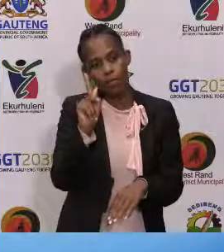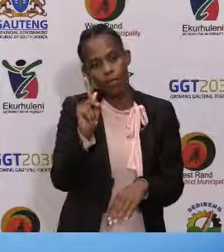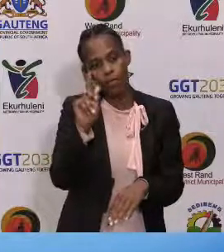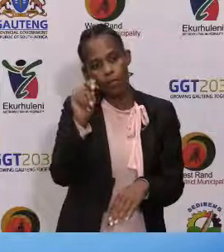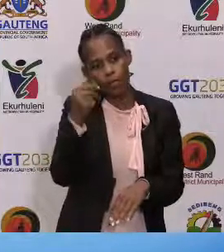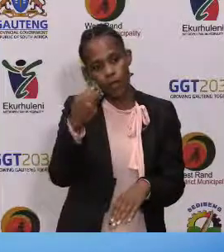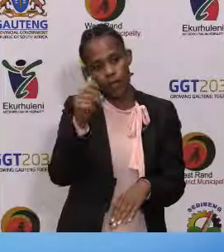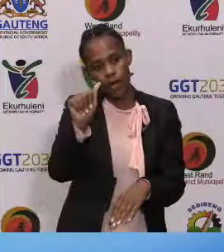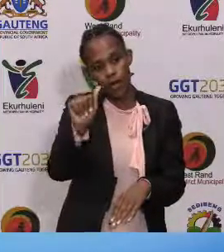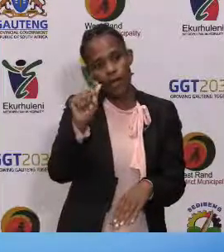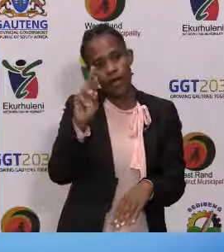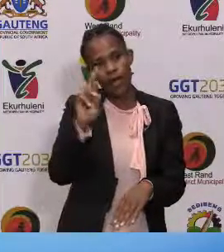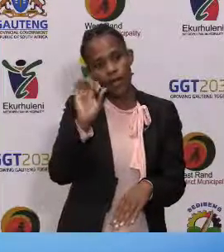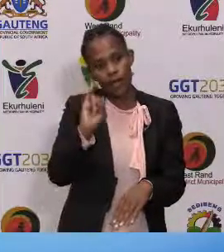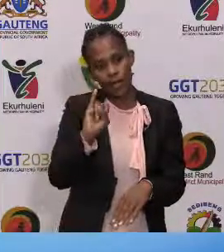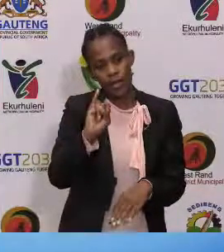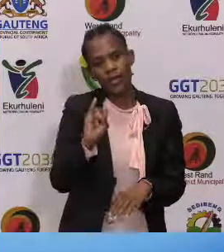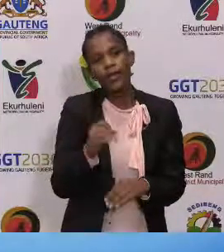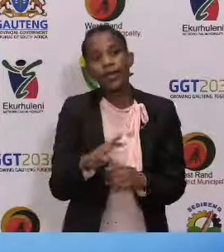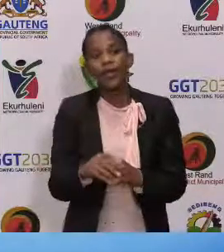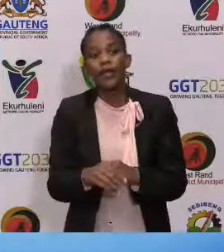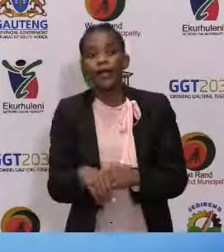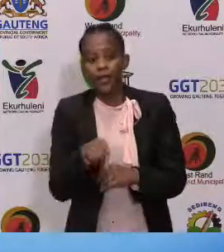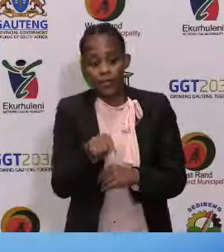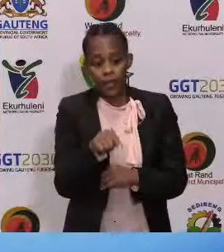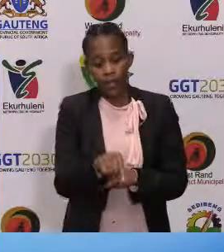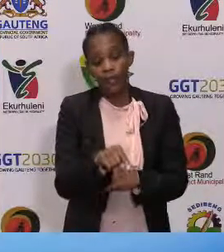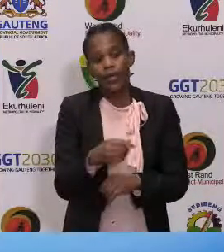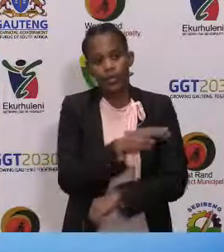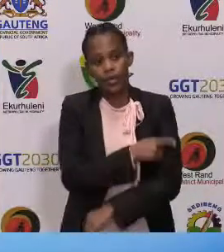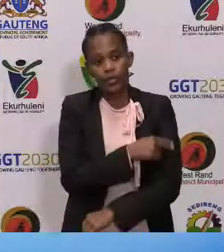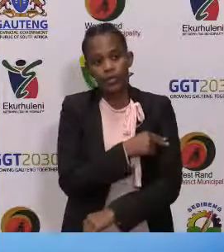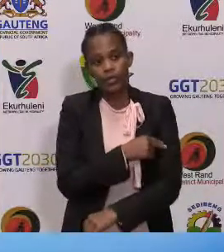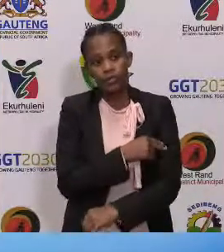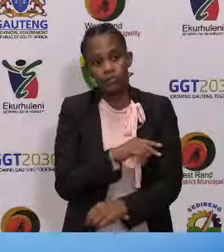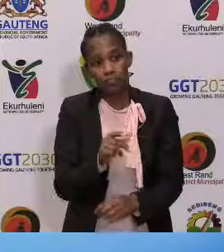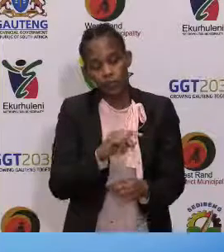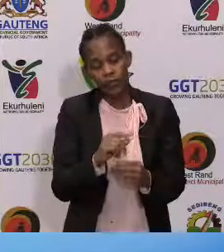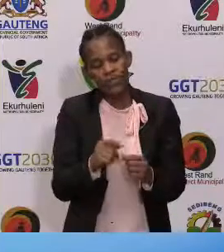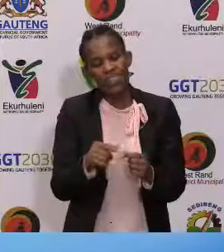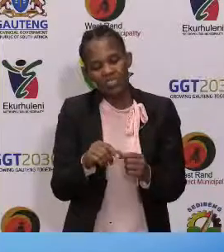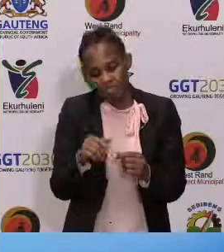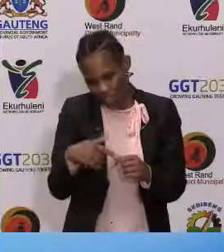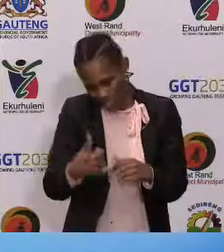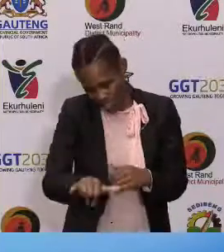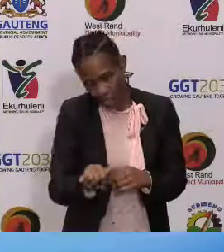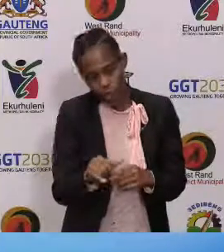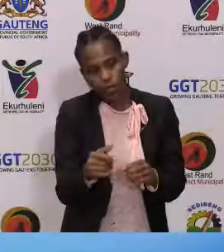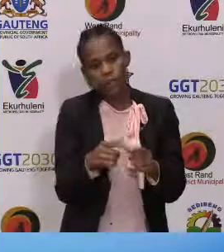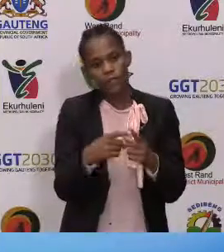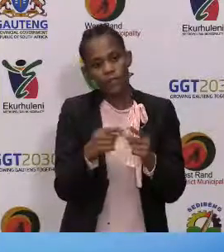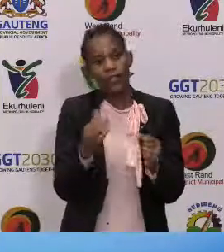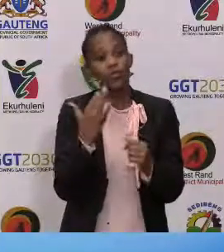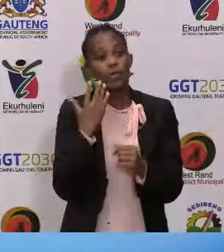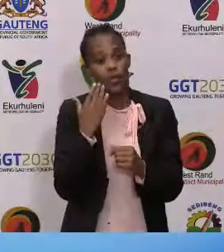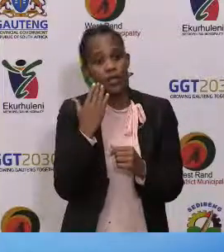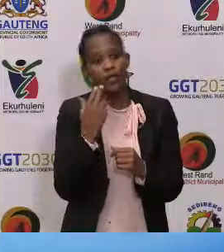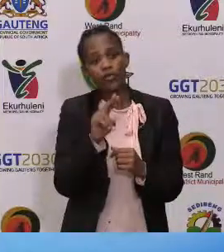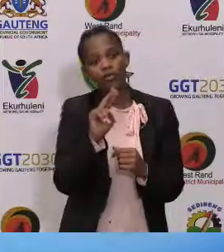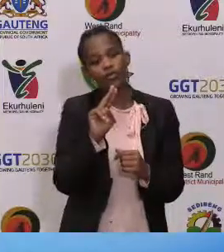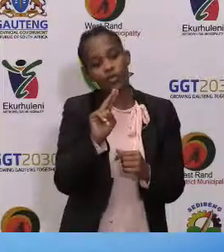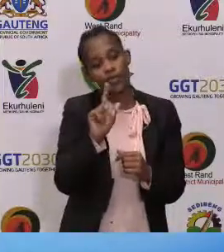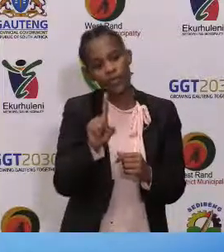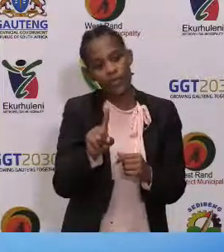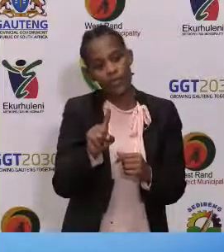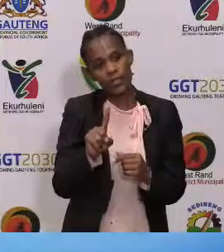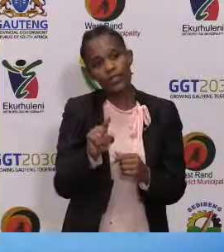That gives us the 325. And then we are yet then to complete by 31st May on the other